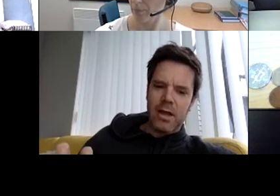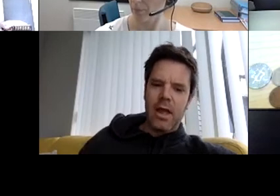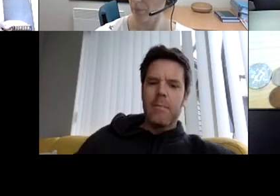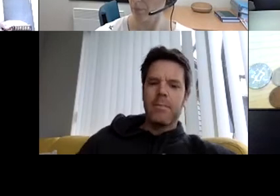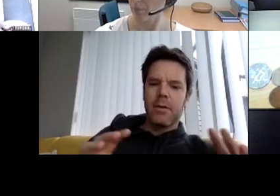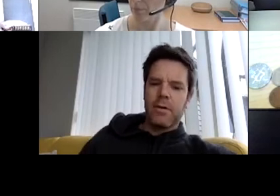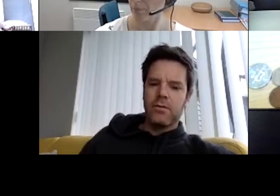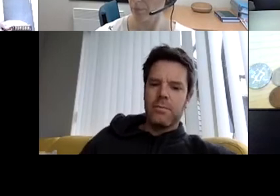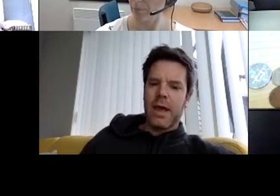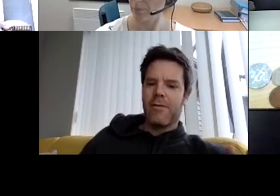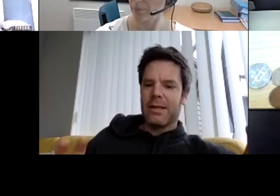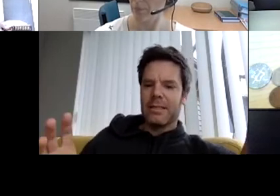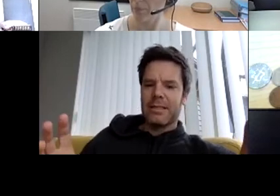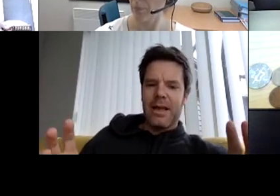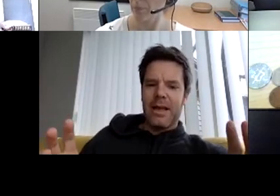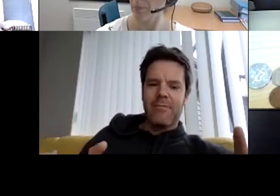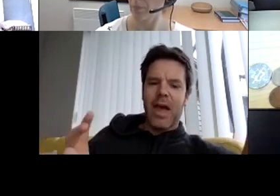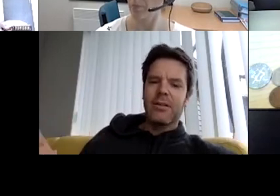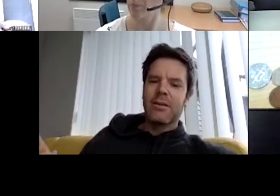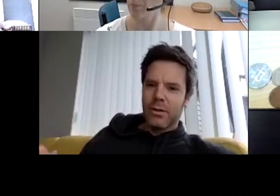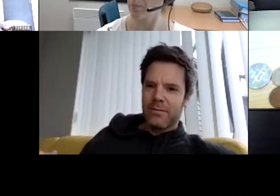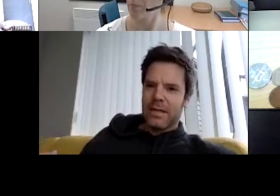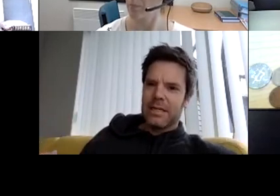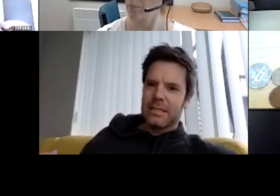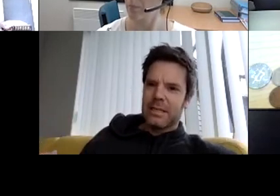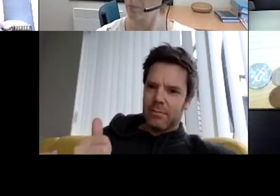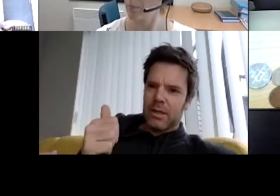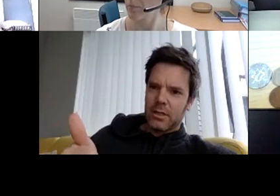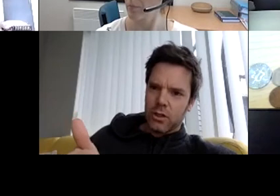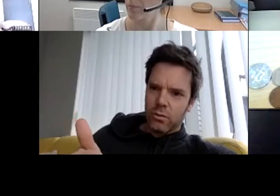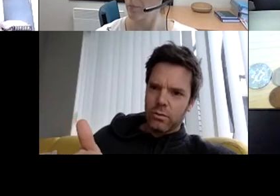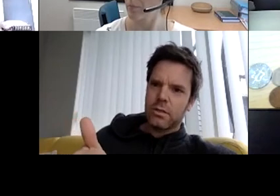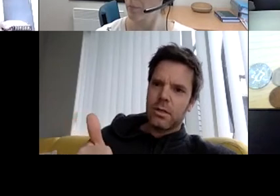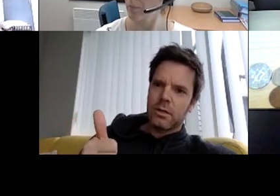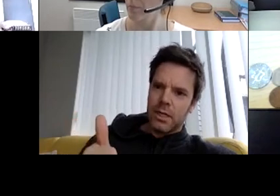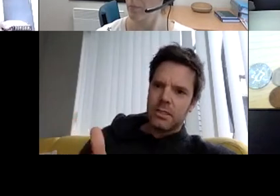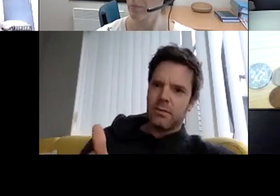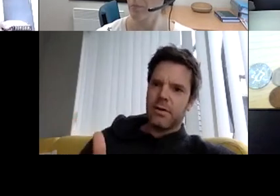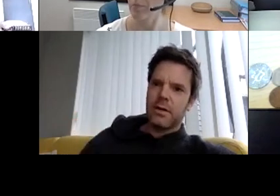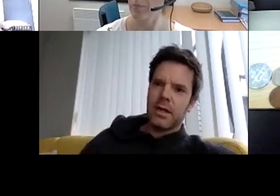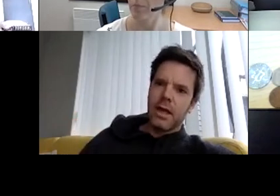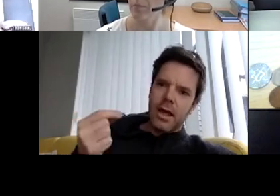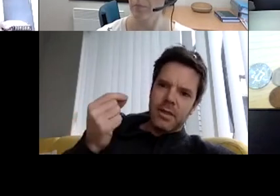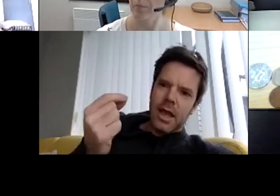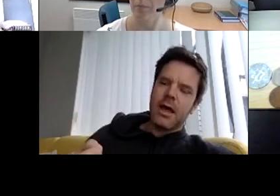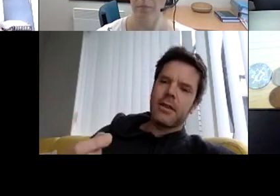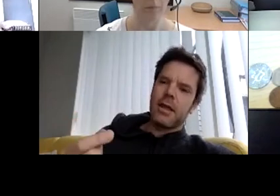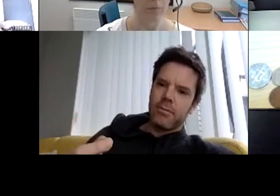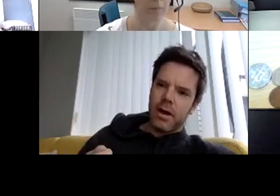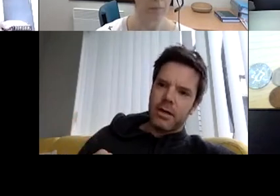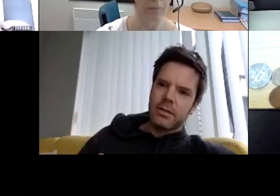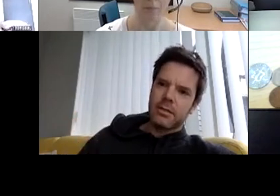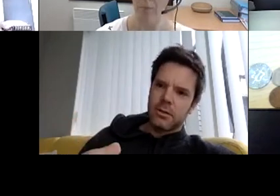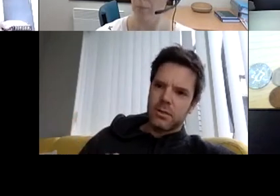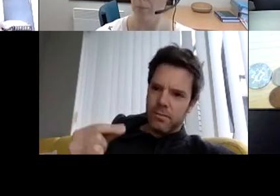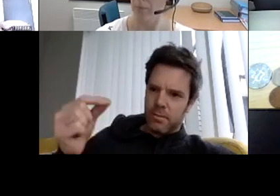having people of refugee background as valuable in a funding sense. I'm thinking schools, self-funding. I'm thinking healthcare